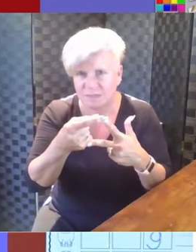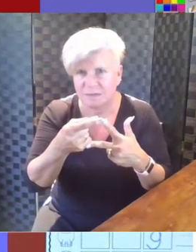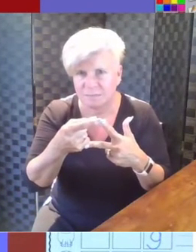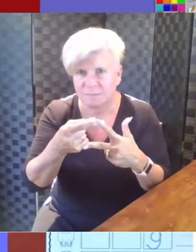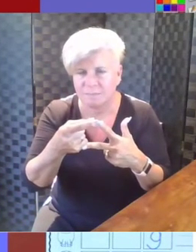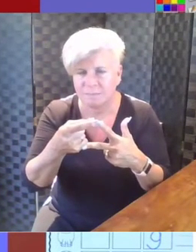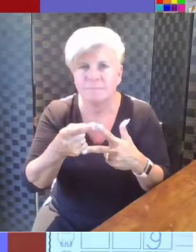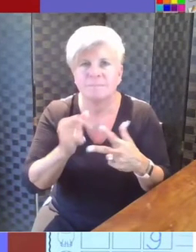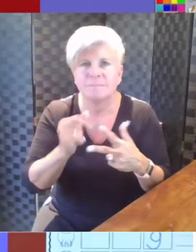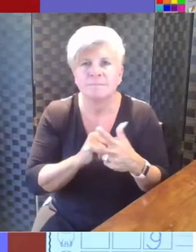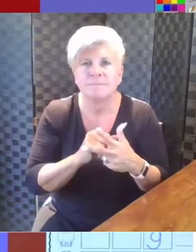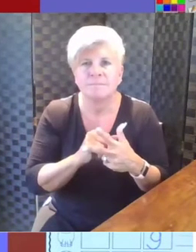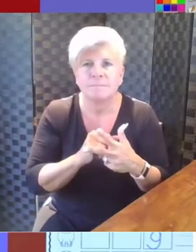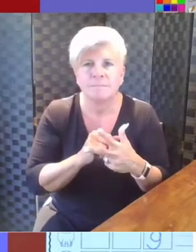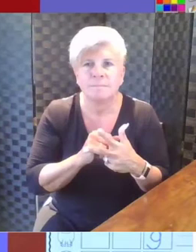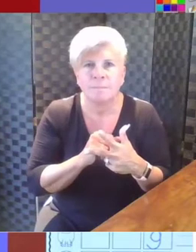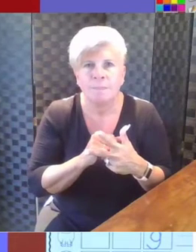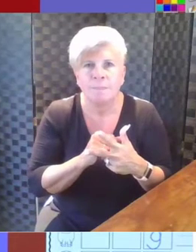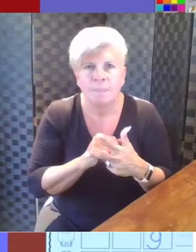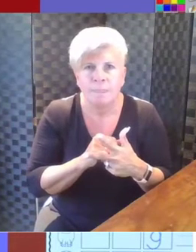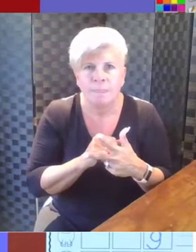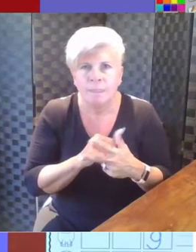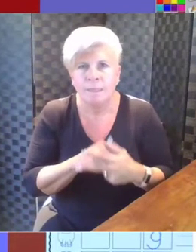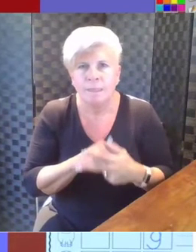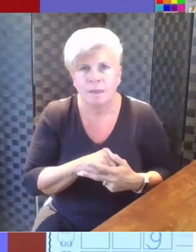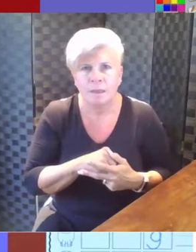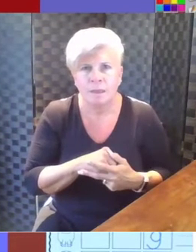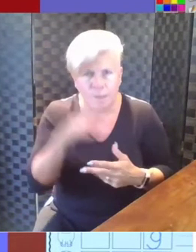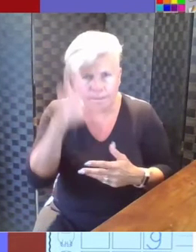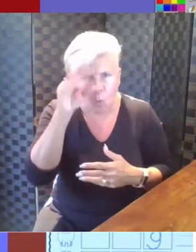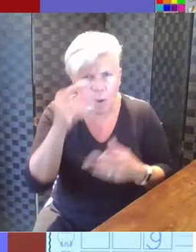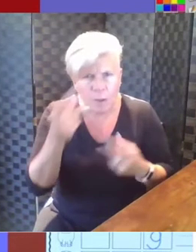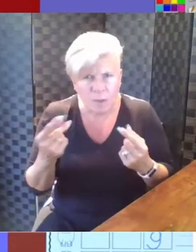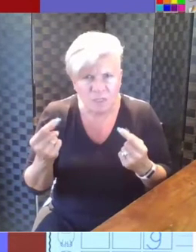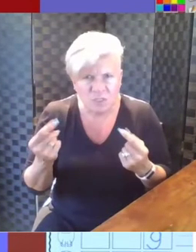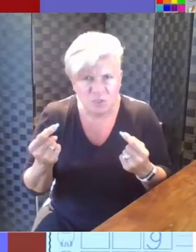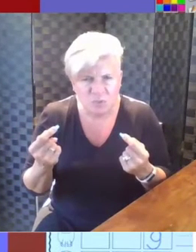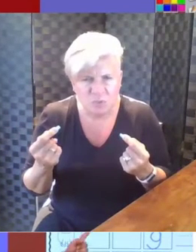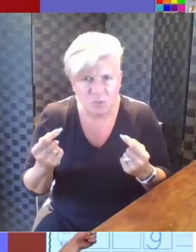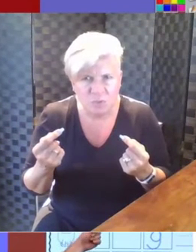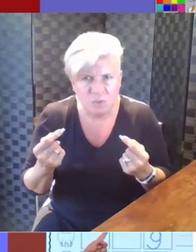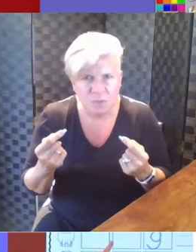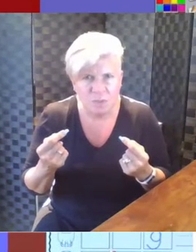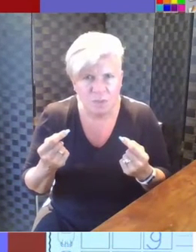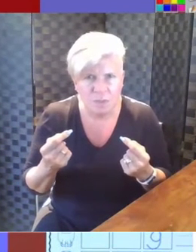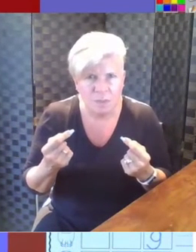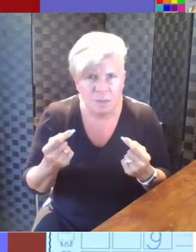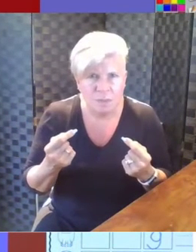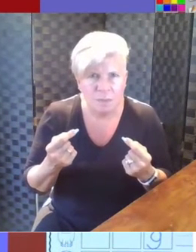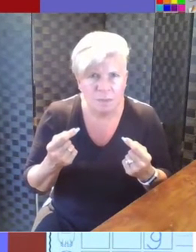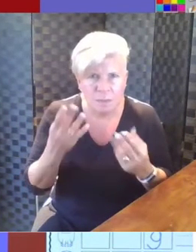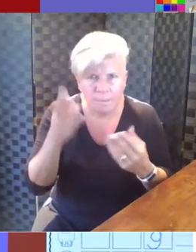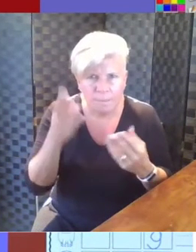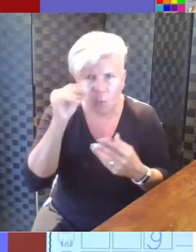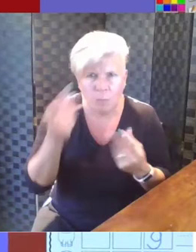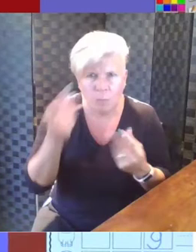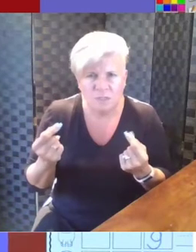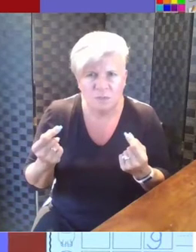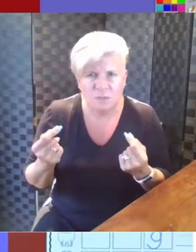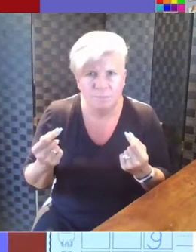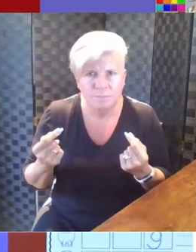G, good job. Look at this boy. What is he doing? Can't be boy because this page is short I. Everyone's going to have an I in the